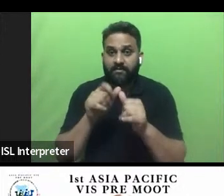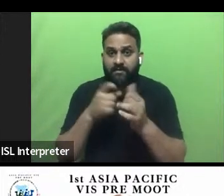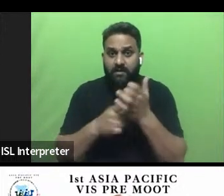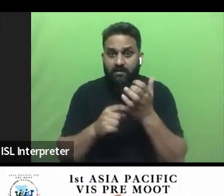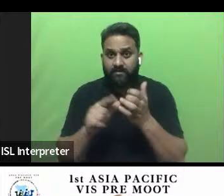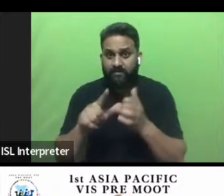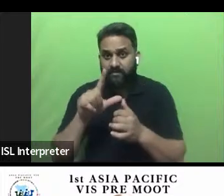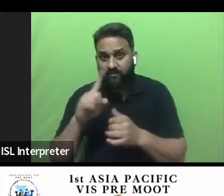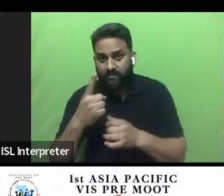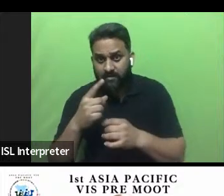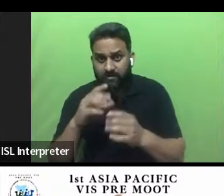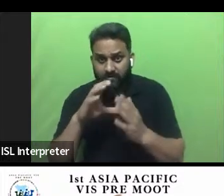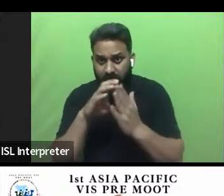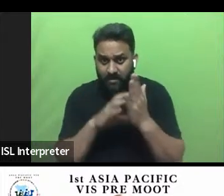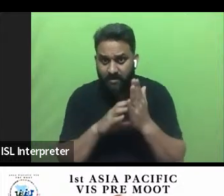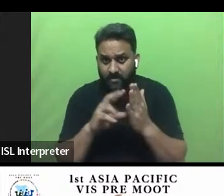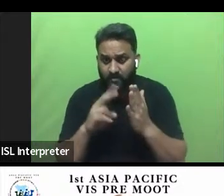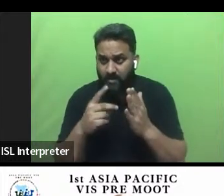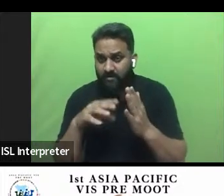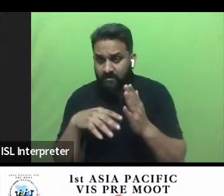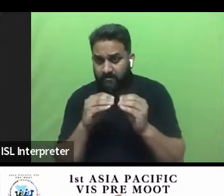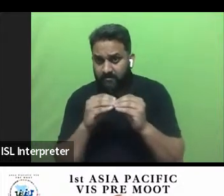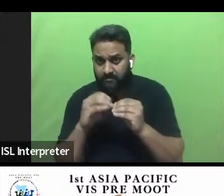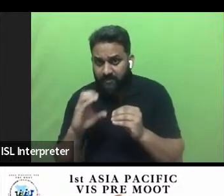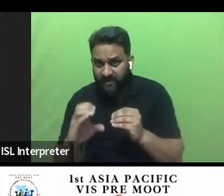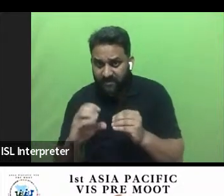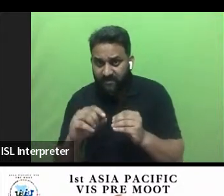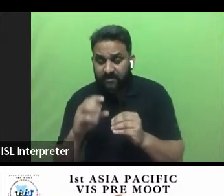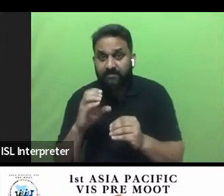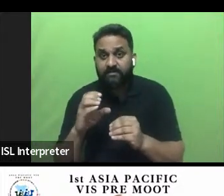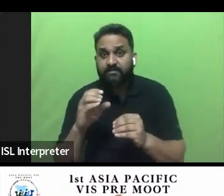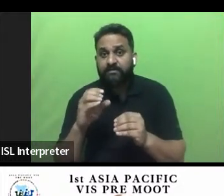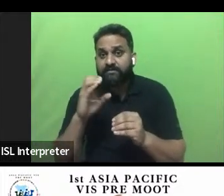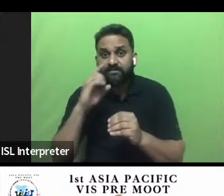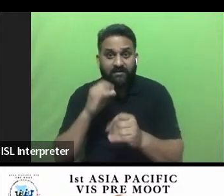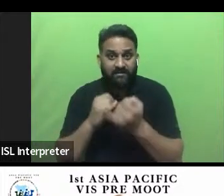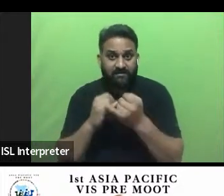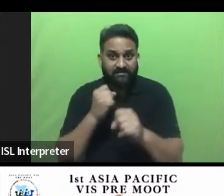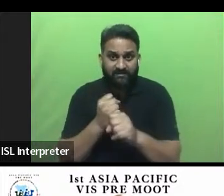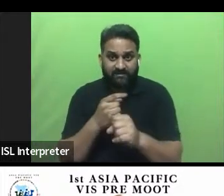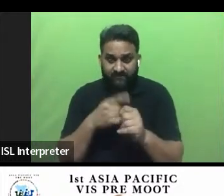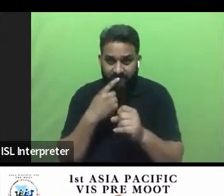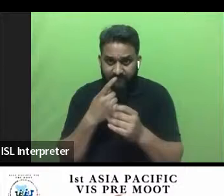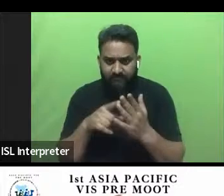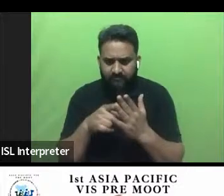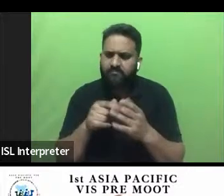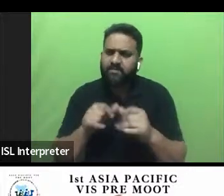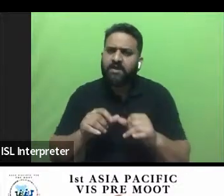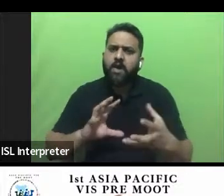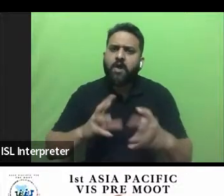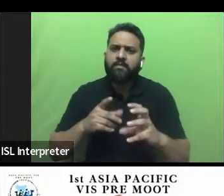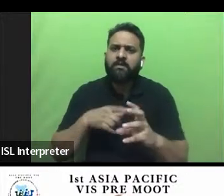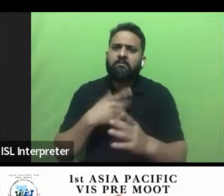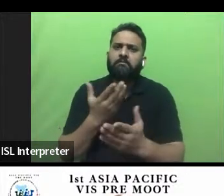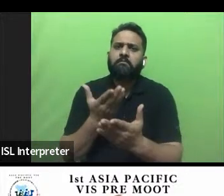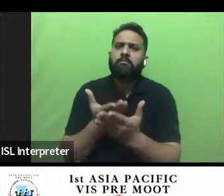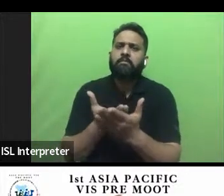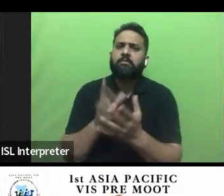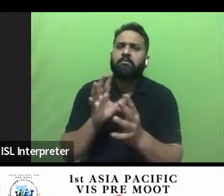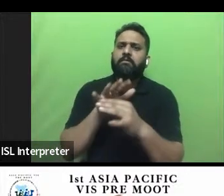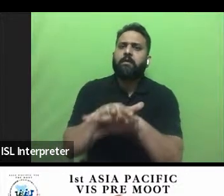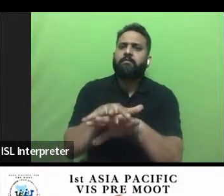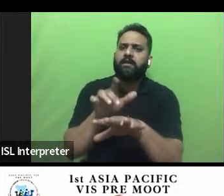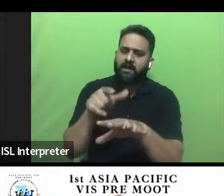1, subparagraph B of the CISG is automatically applicable over the arbitration